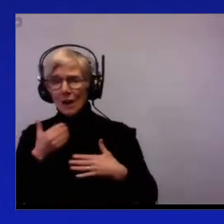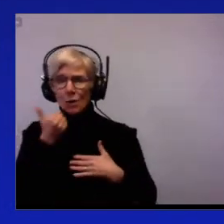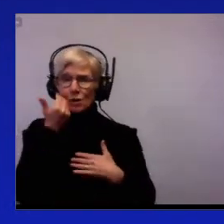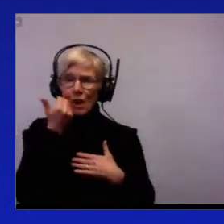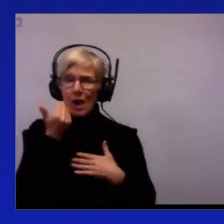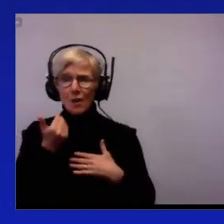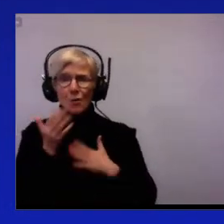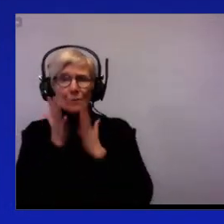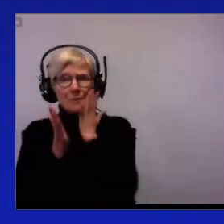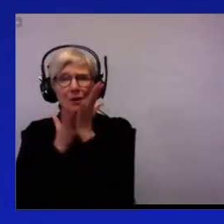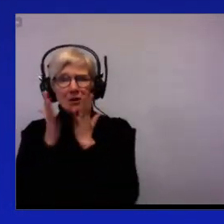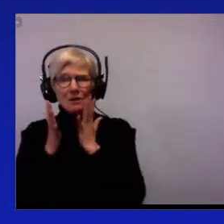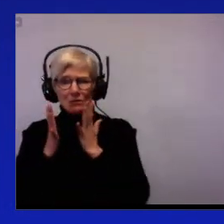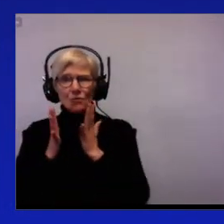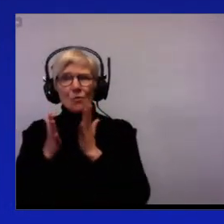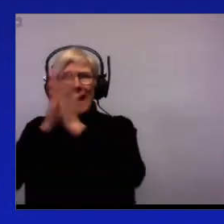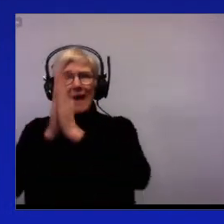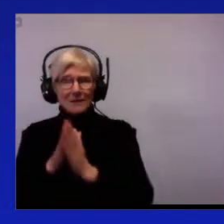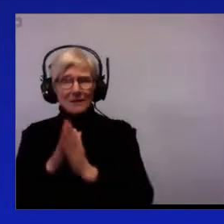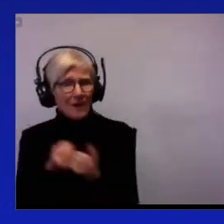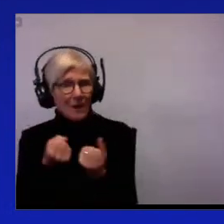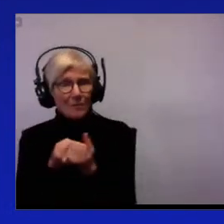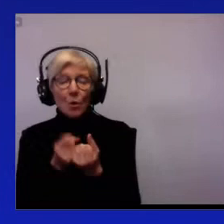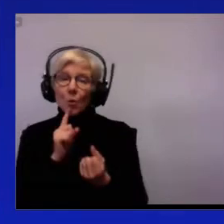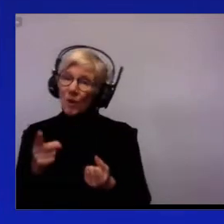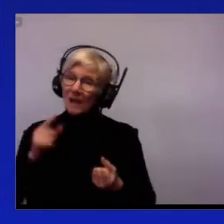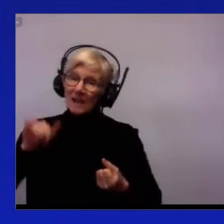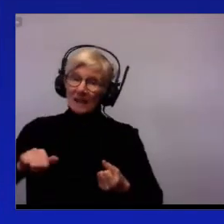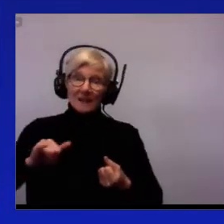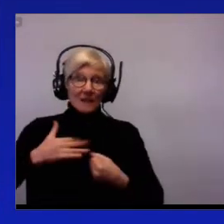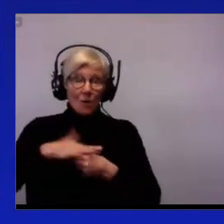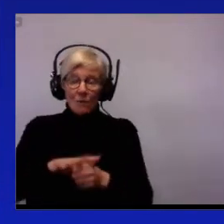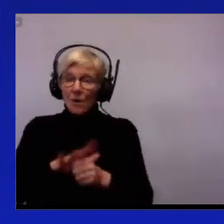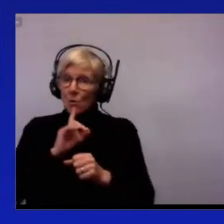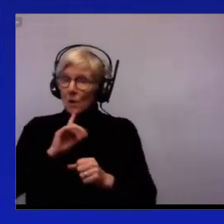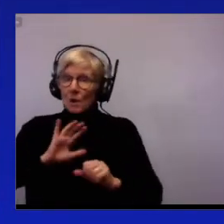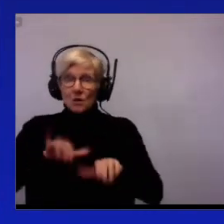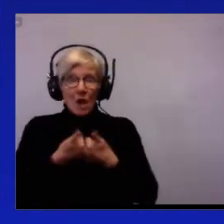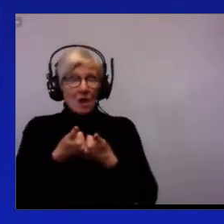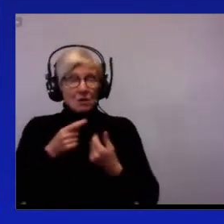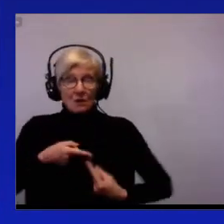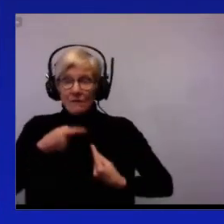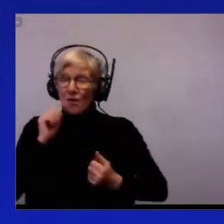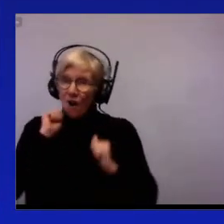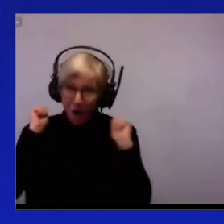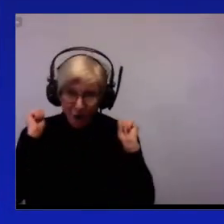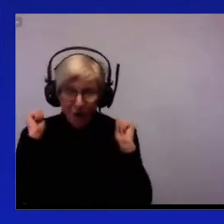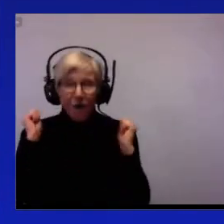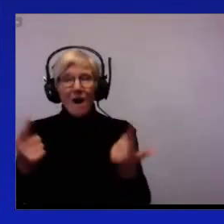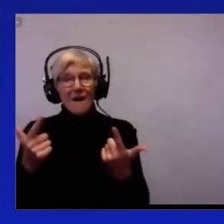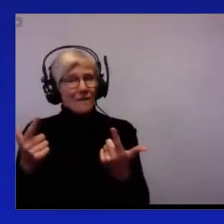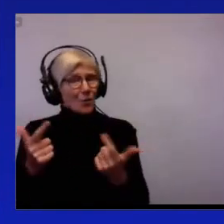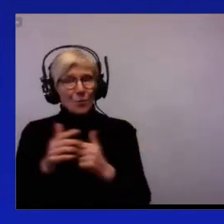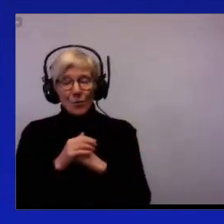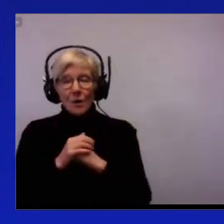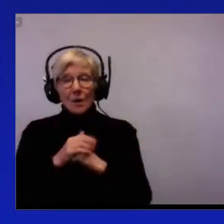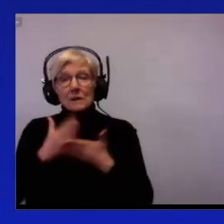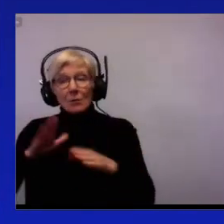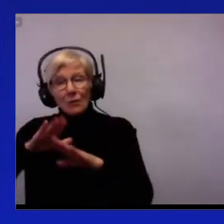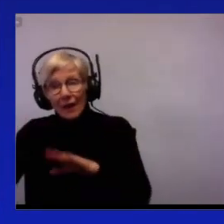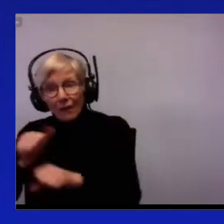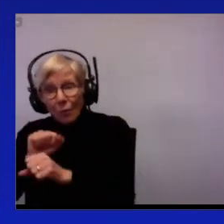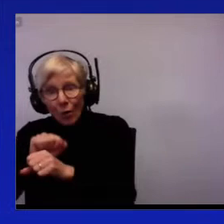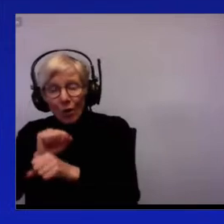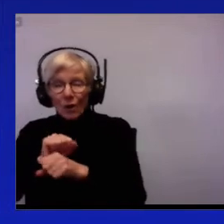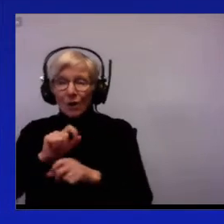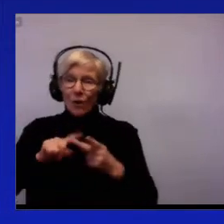This is an incredibly trying time for everyone. And then some people are dealing with job loss and other